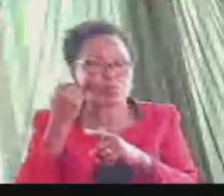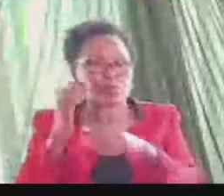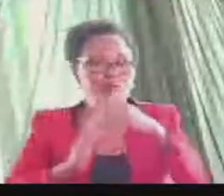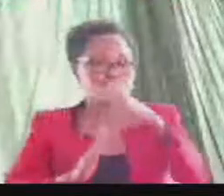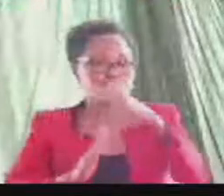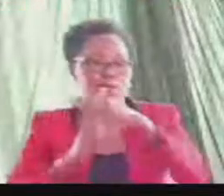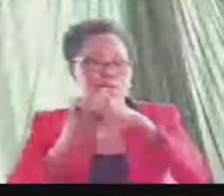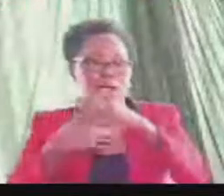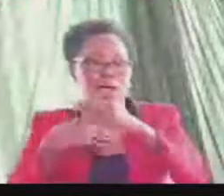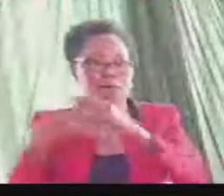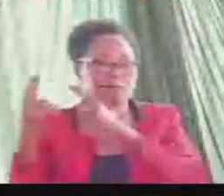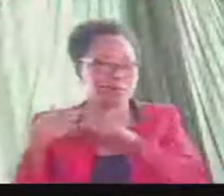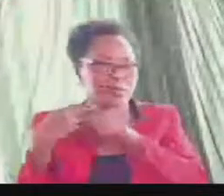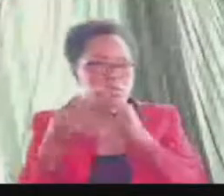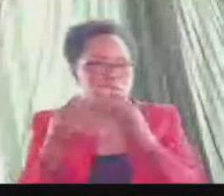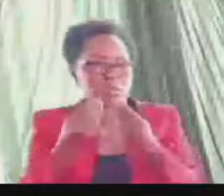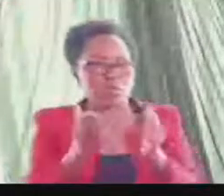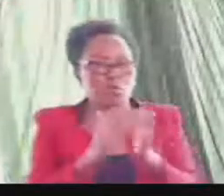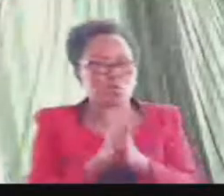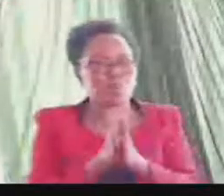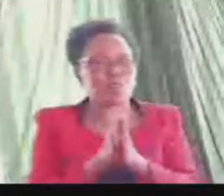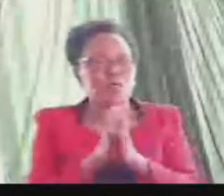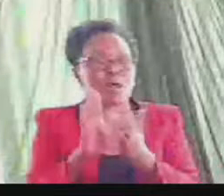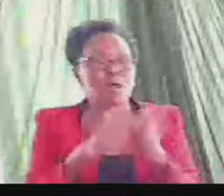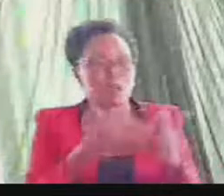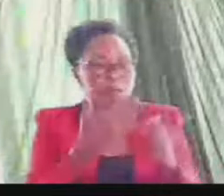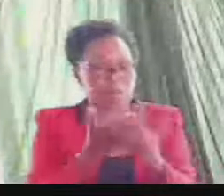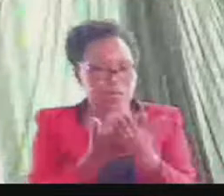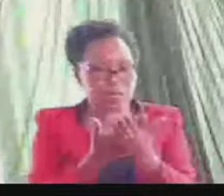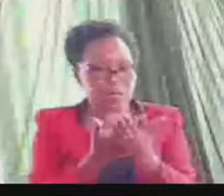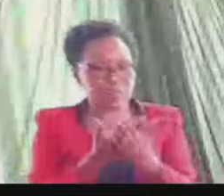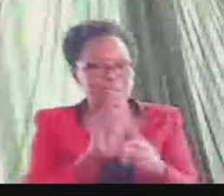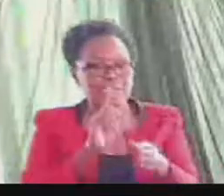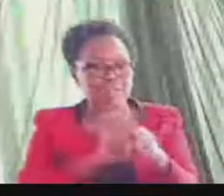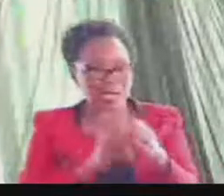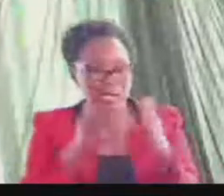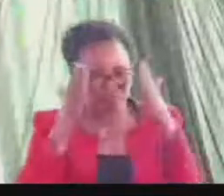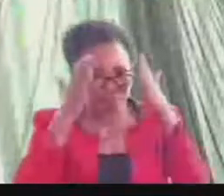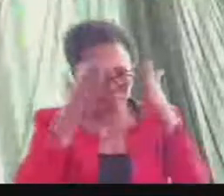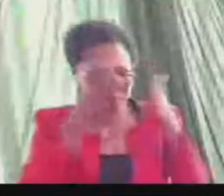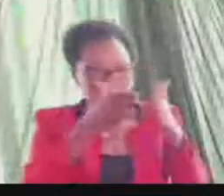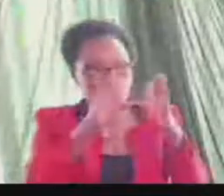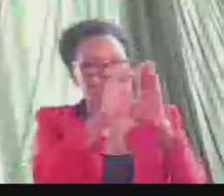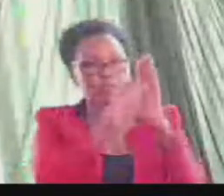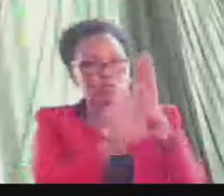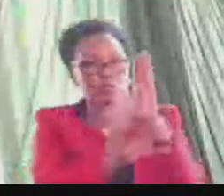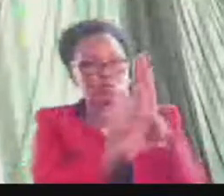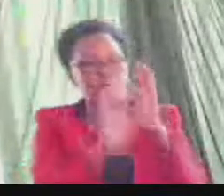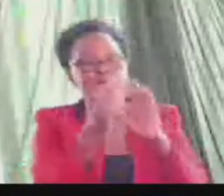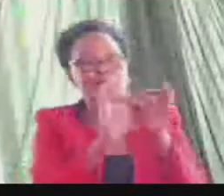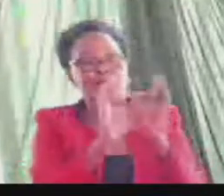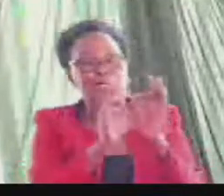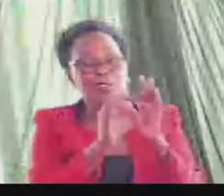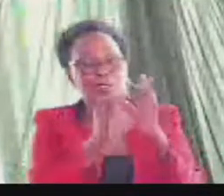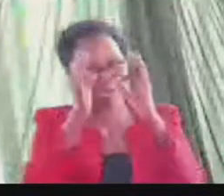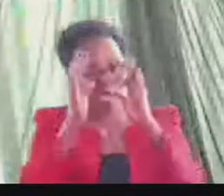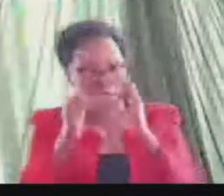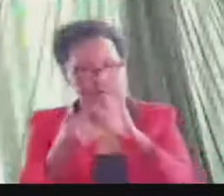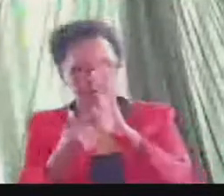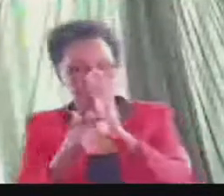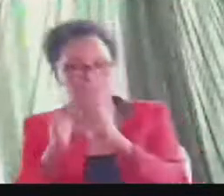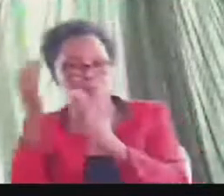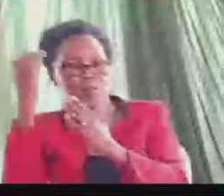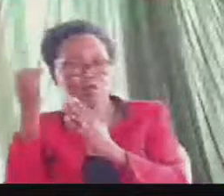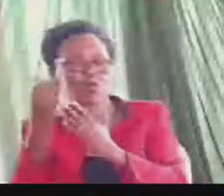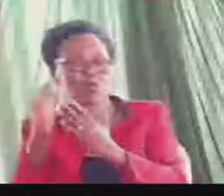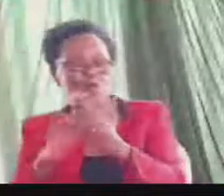directly when they deal with constitutional interpretation. If it's a matter dealt with by the Court of Appeal